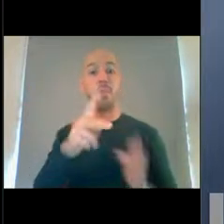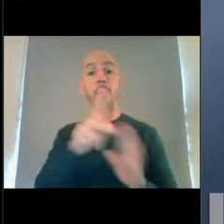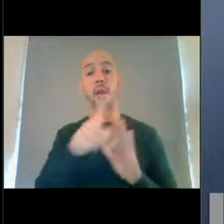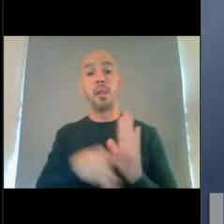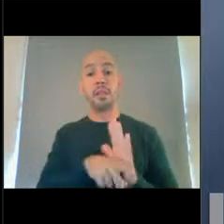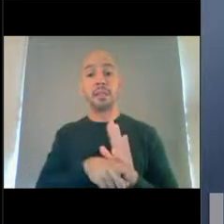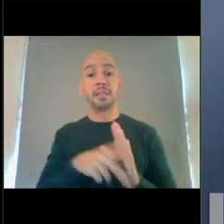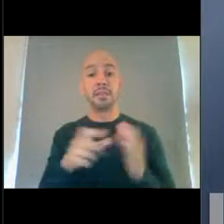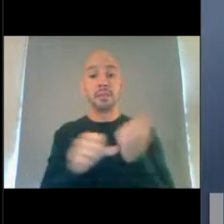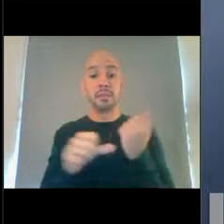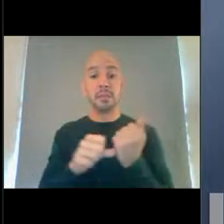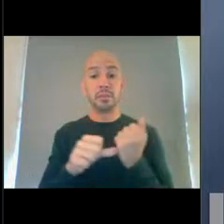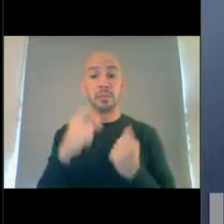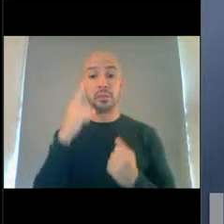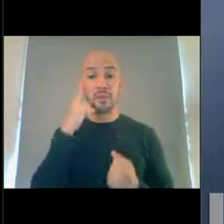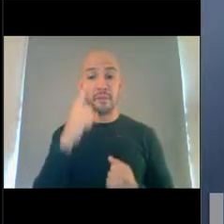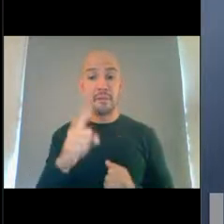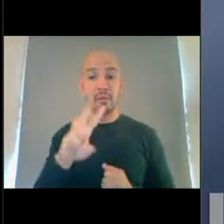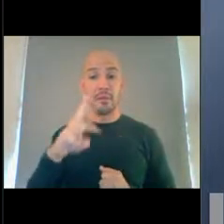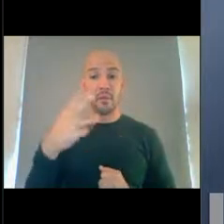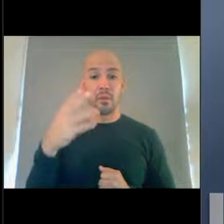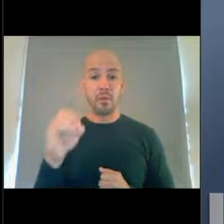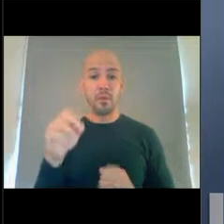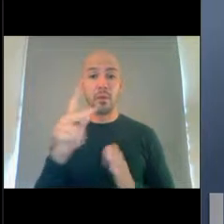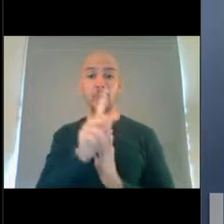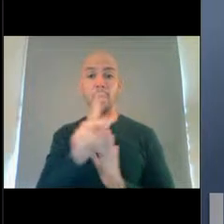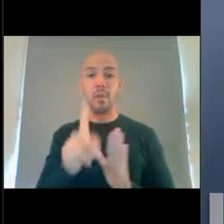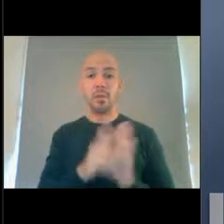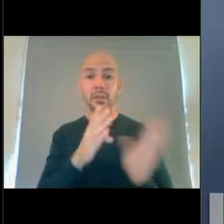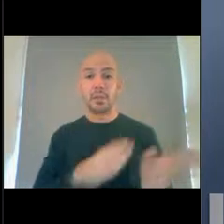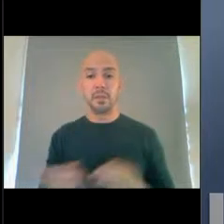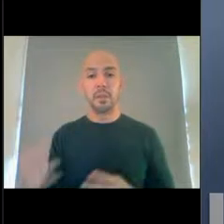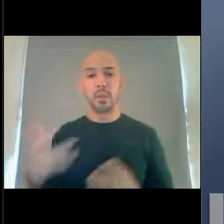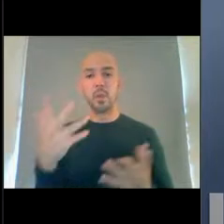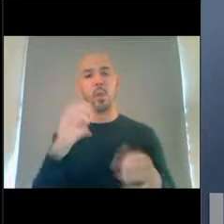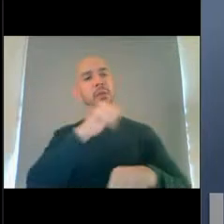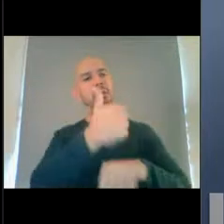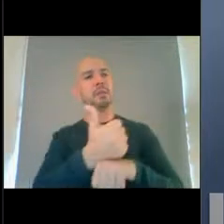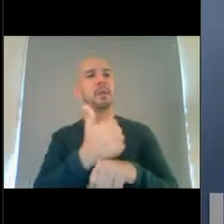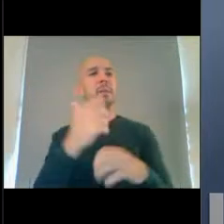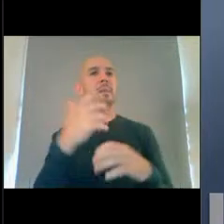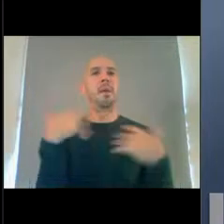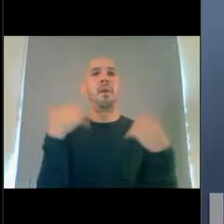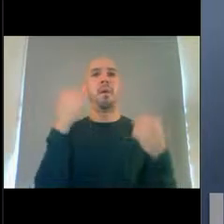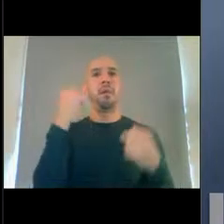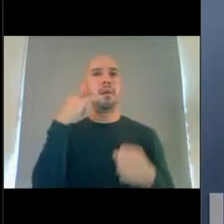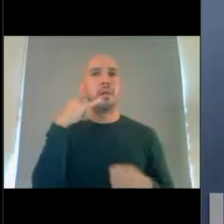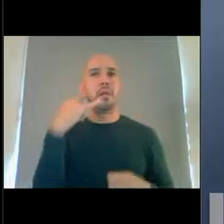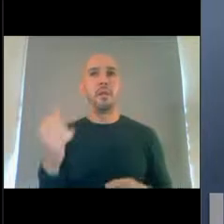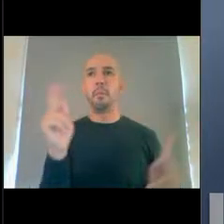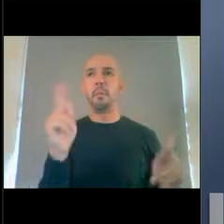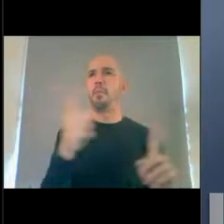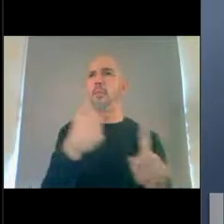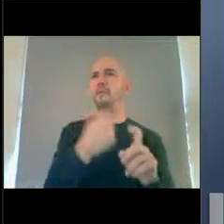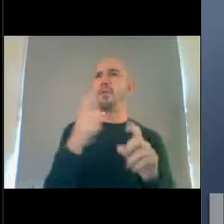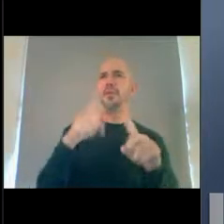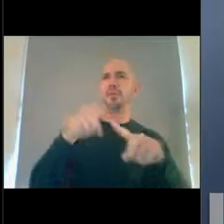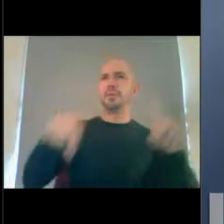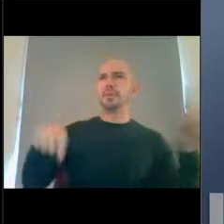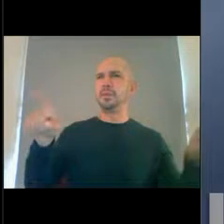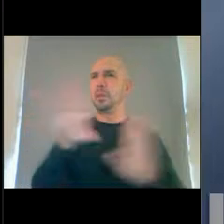a network of organizations dedicated to creating a healthier sustainable california where people of all background backgrounds and incomes have the